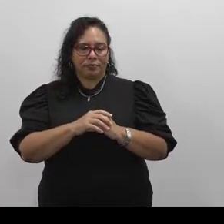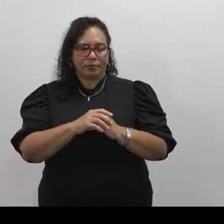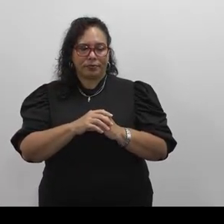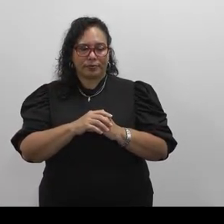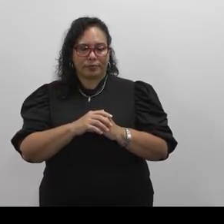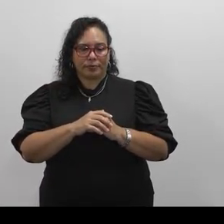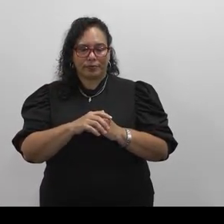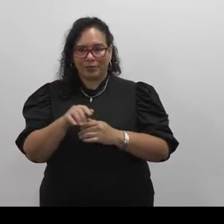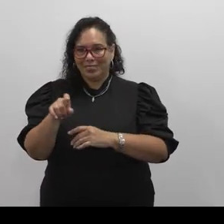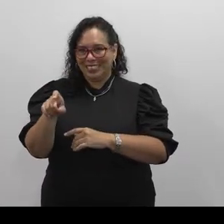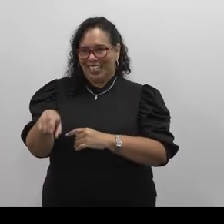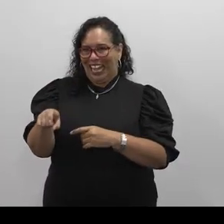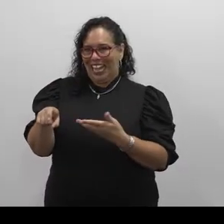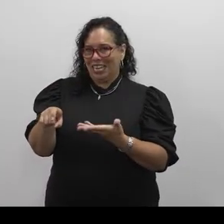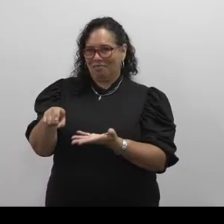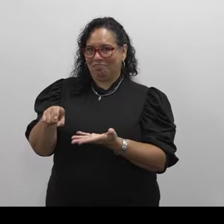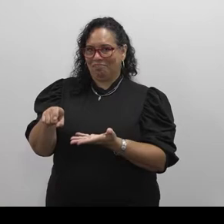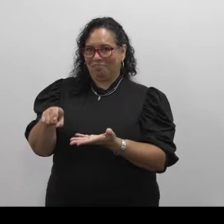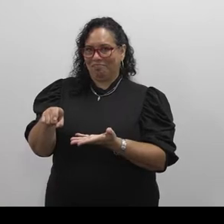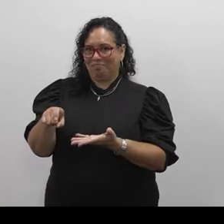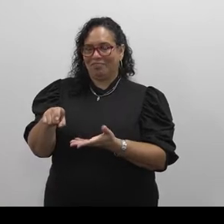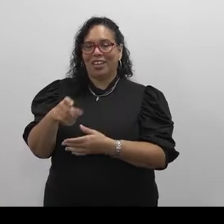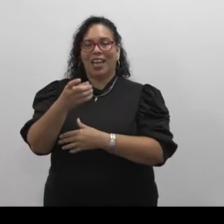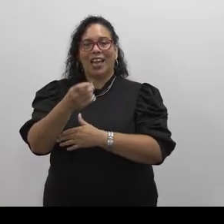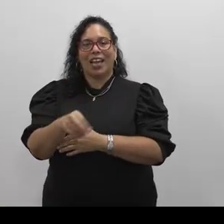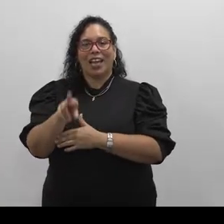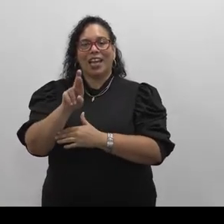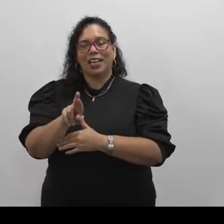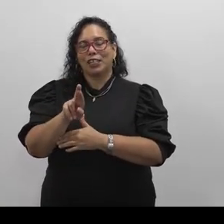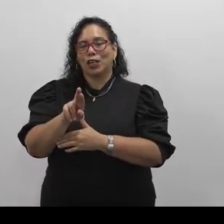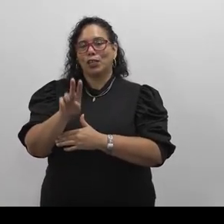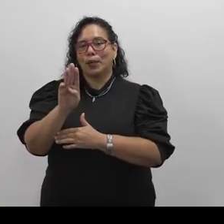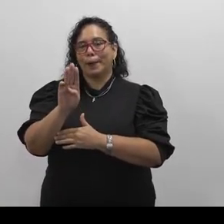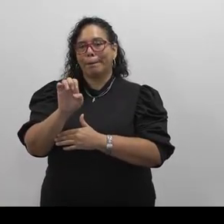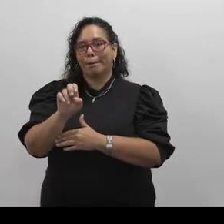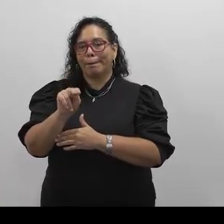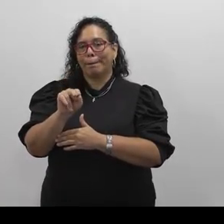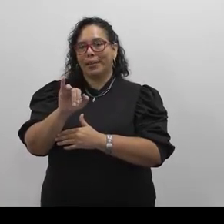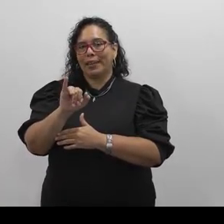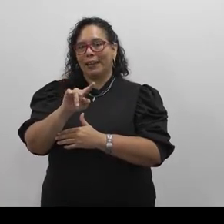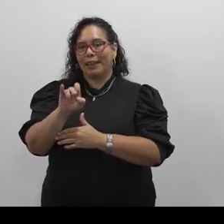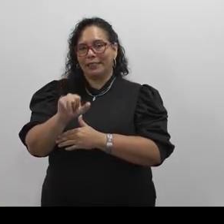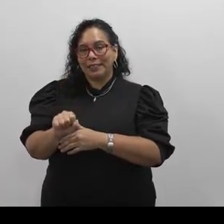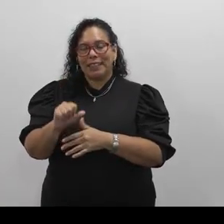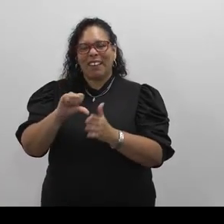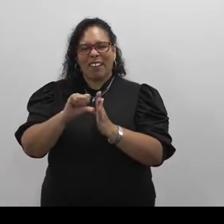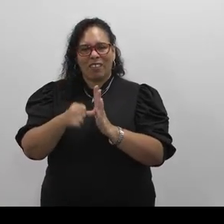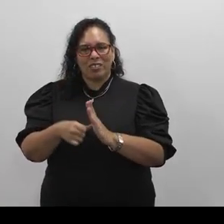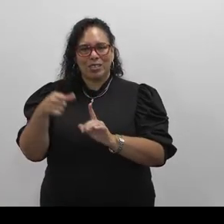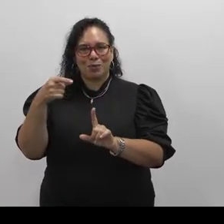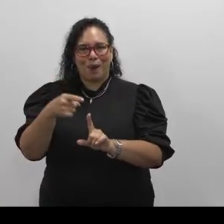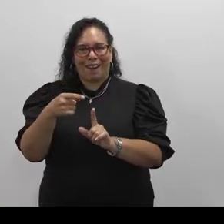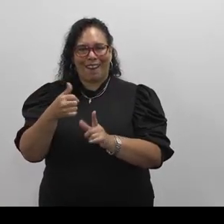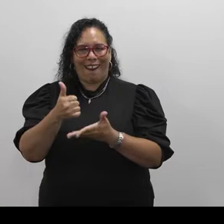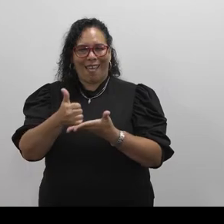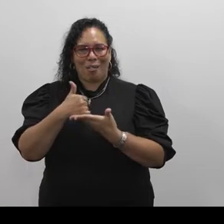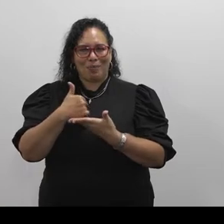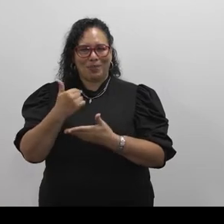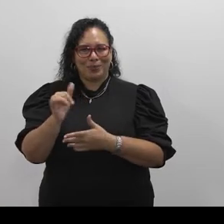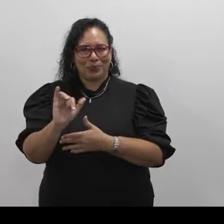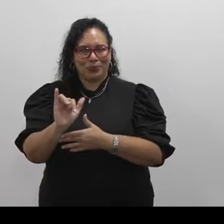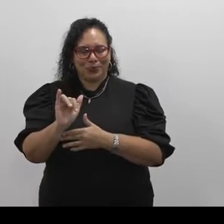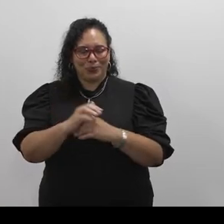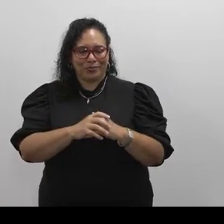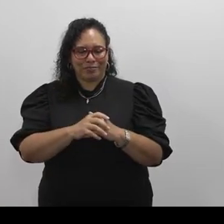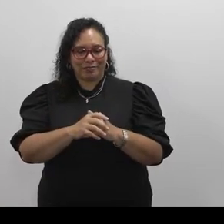is the need that's out there. Dr. Benitez, several board members really emphasized this point and helped me kind of get there as well, just in terms